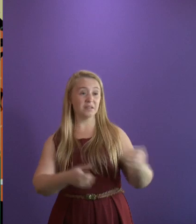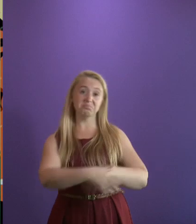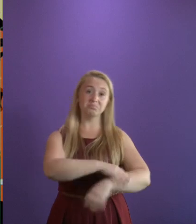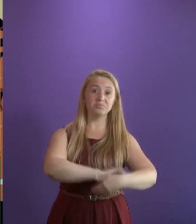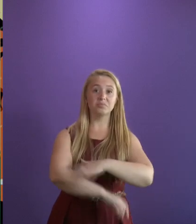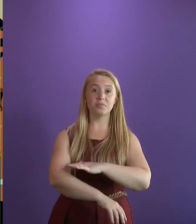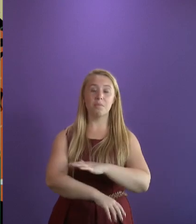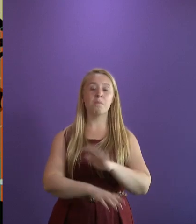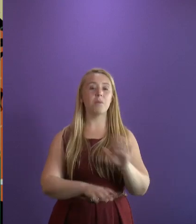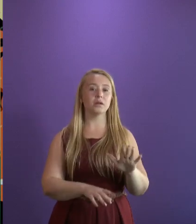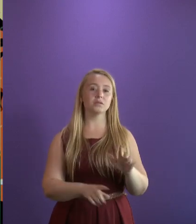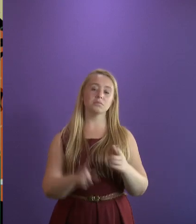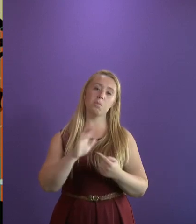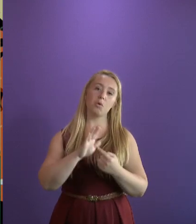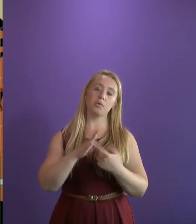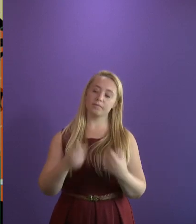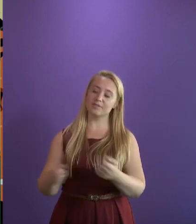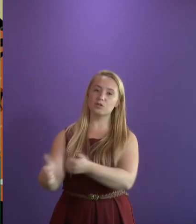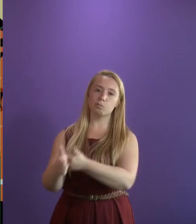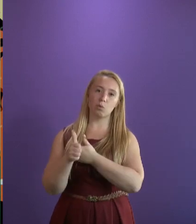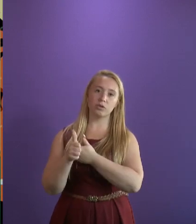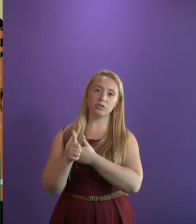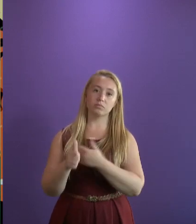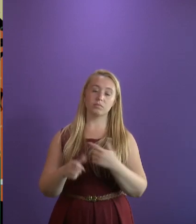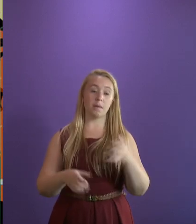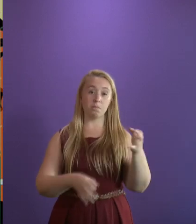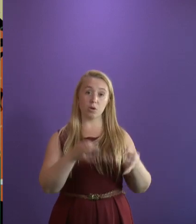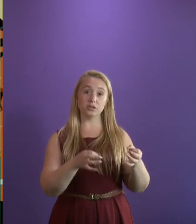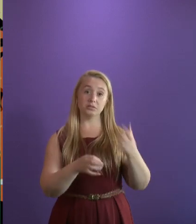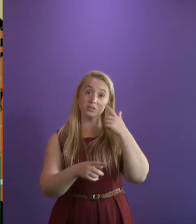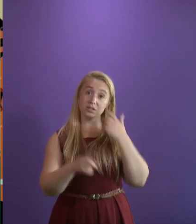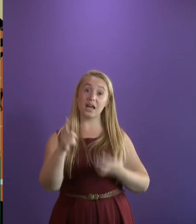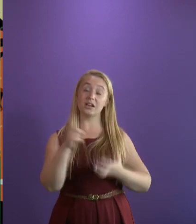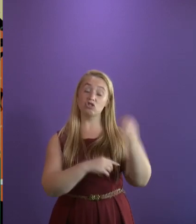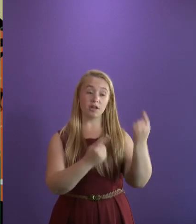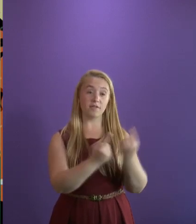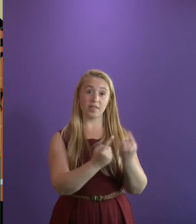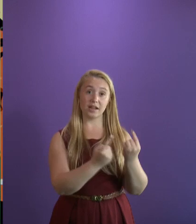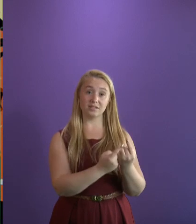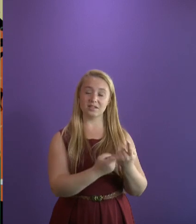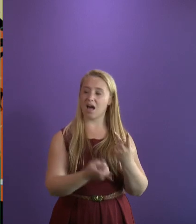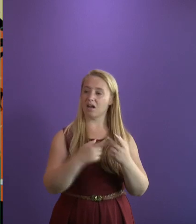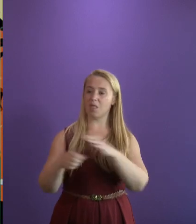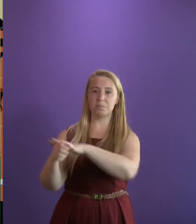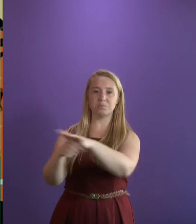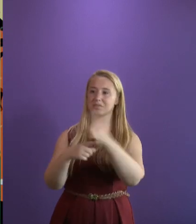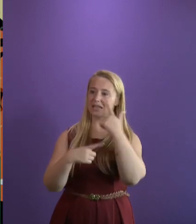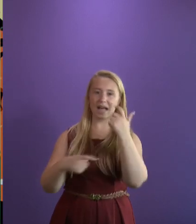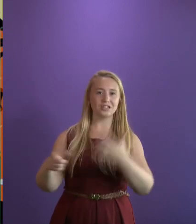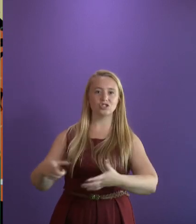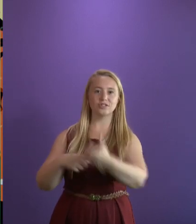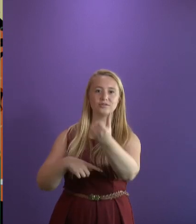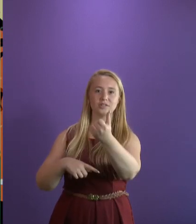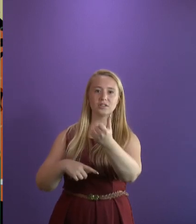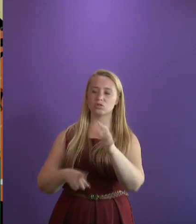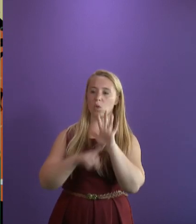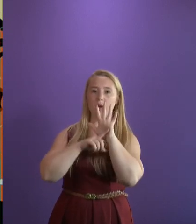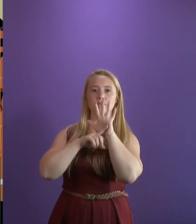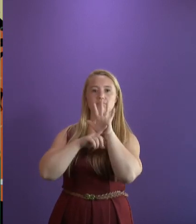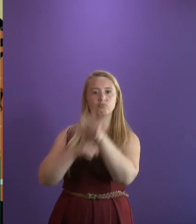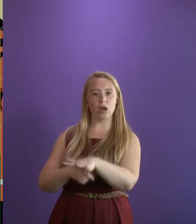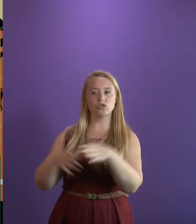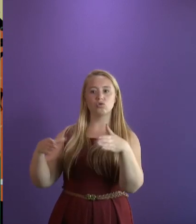with support. You can achieve things in politics that you can't achieve elsewhere. You can be part of a pressure group, but changing